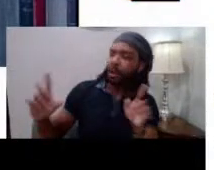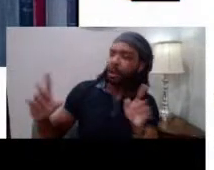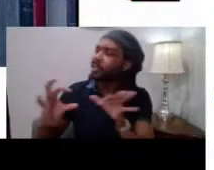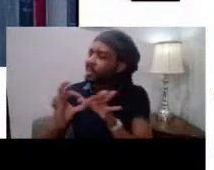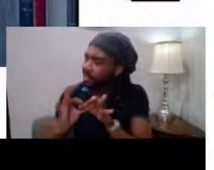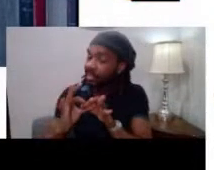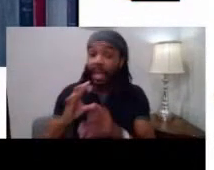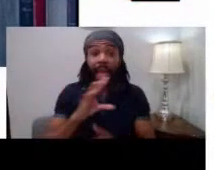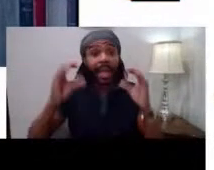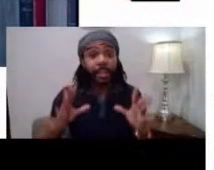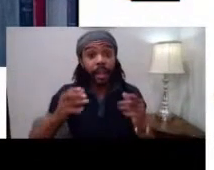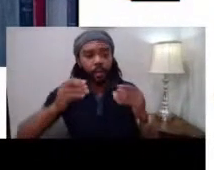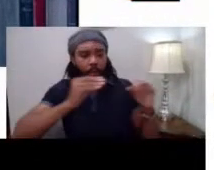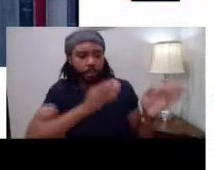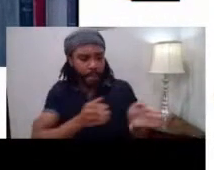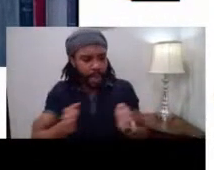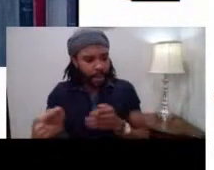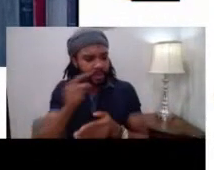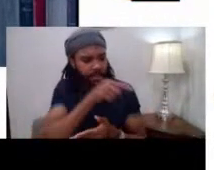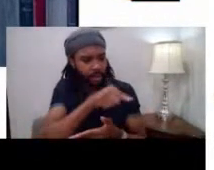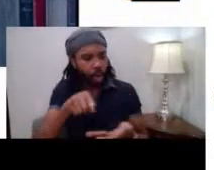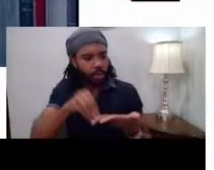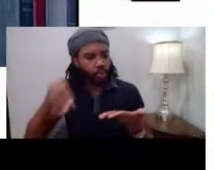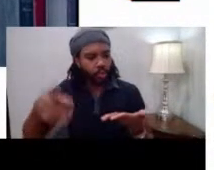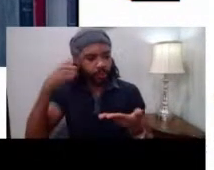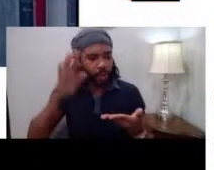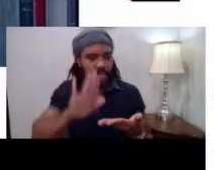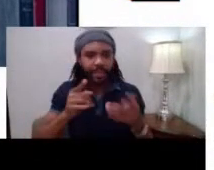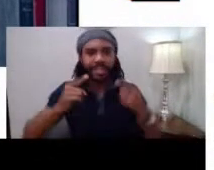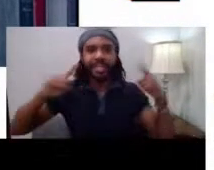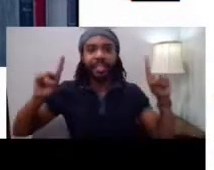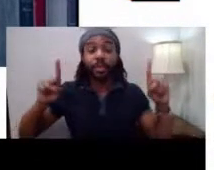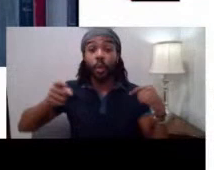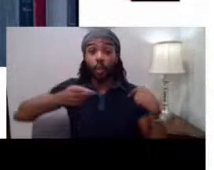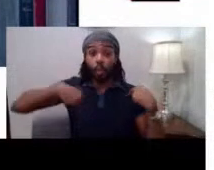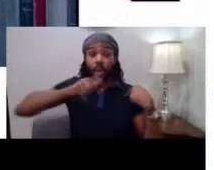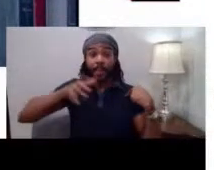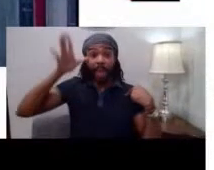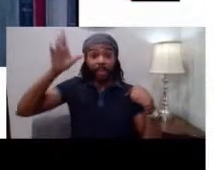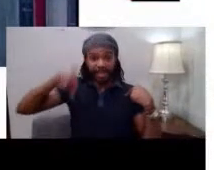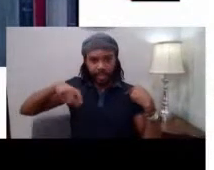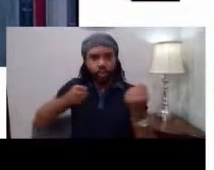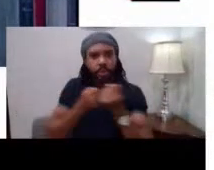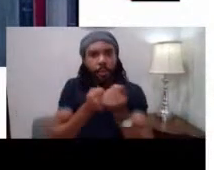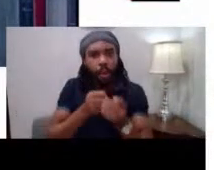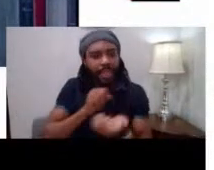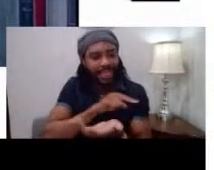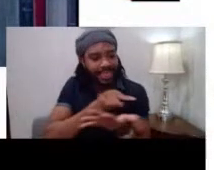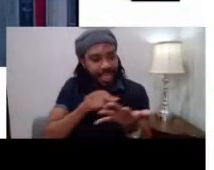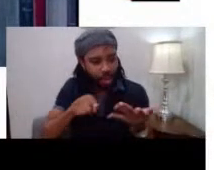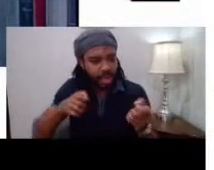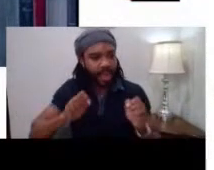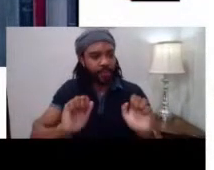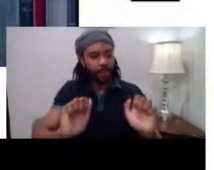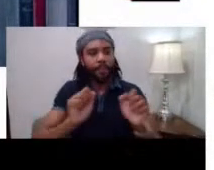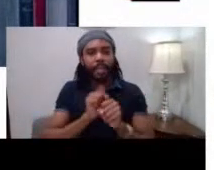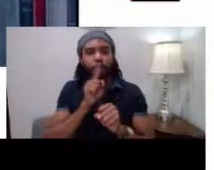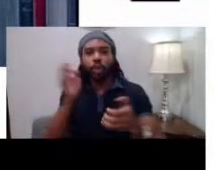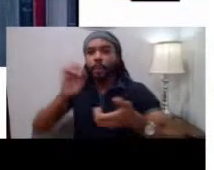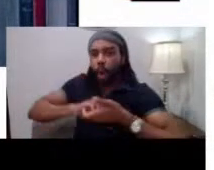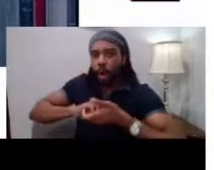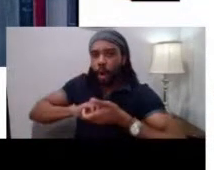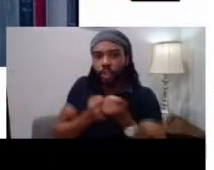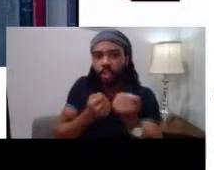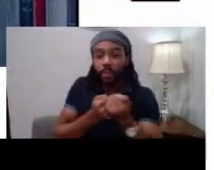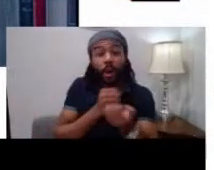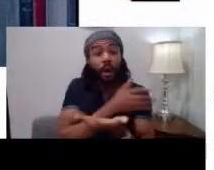succeed. We need to support those efforts. We need to make sure that we are in partnership. All over the country, the